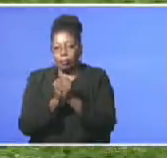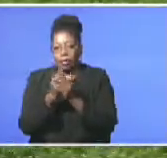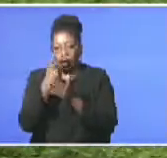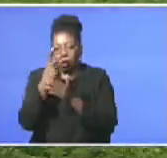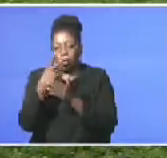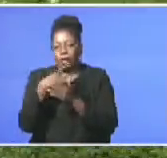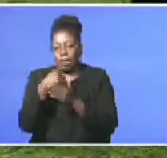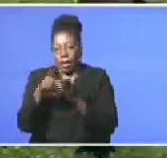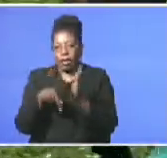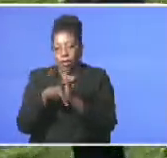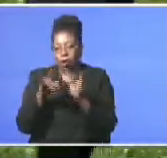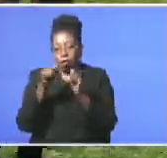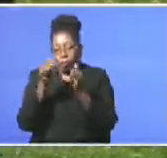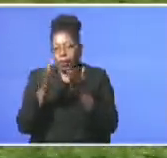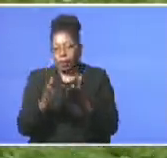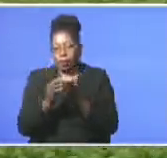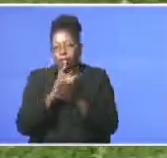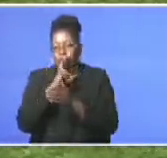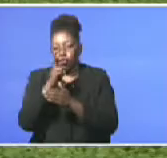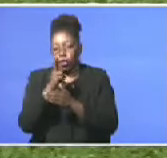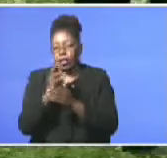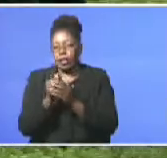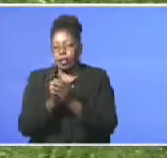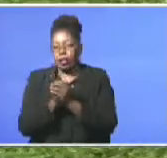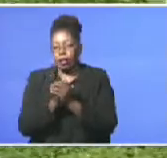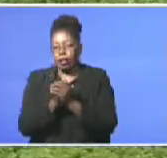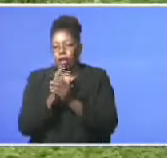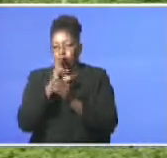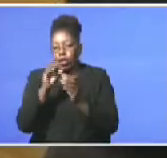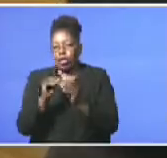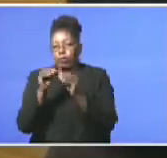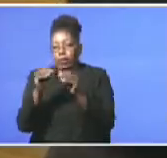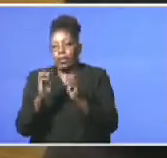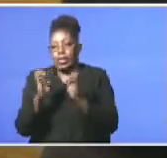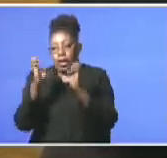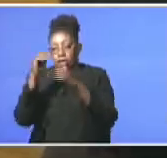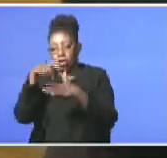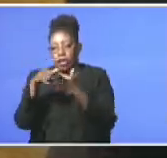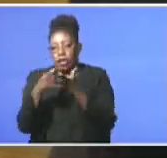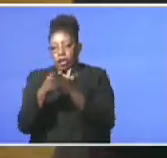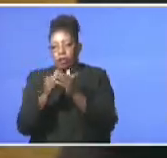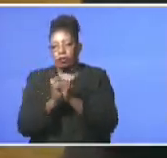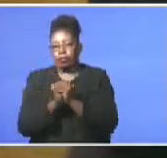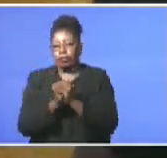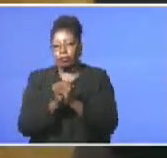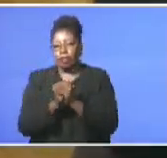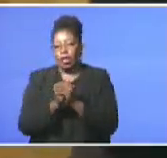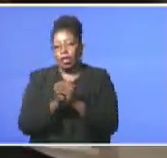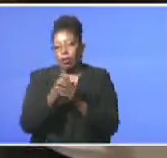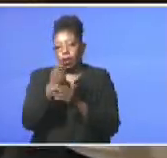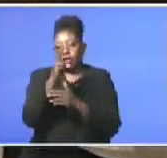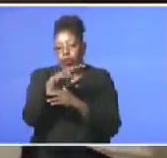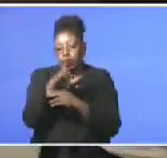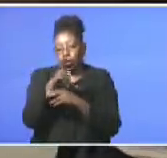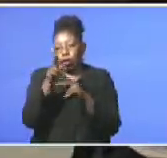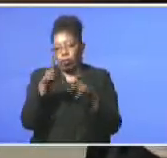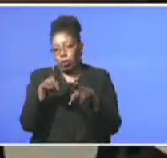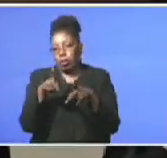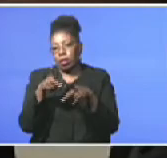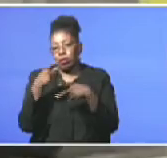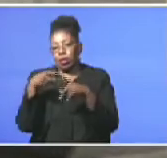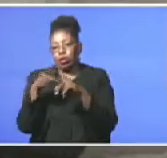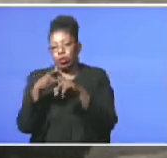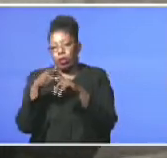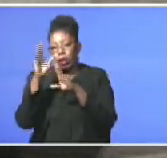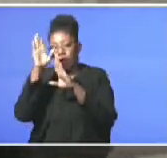players, and they really put the energy into it. Almost two dozen made it to the men's basketball team tryouts. Head